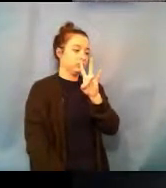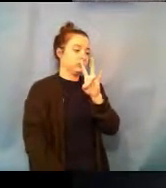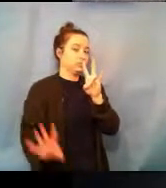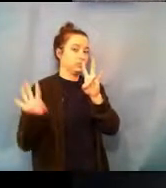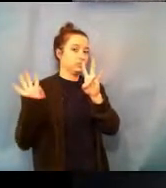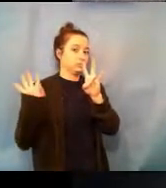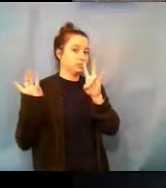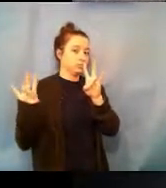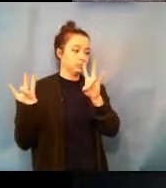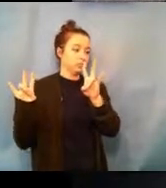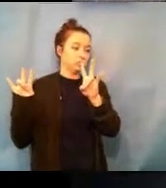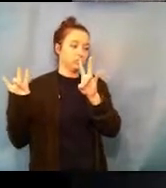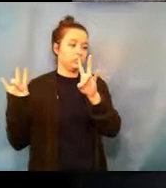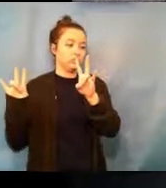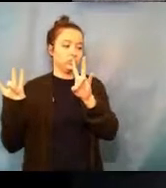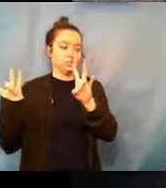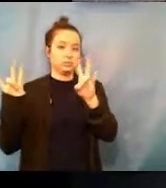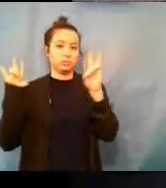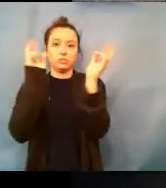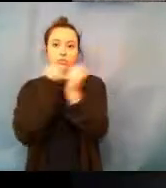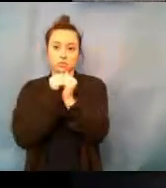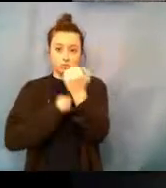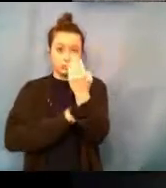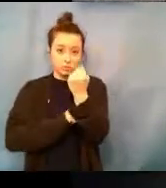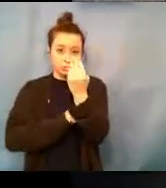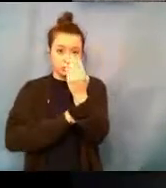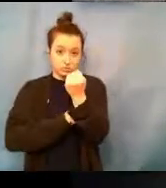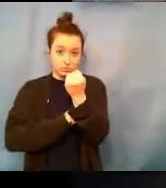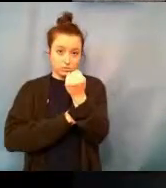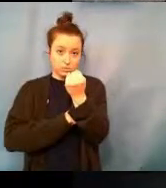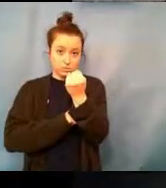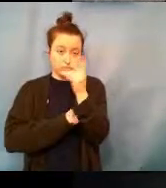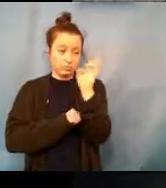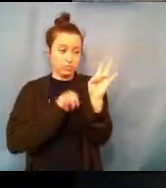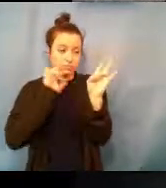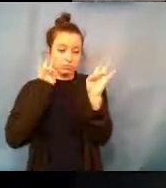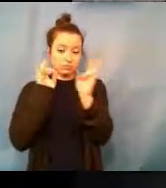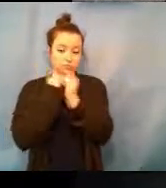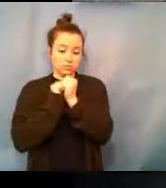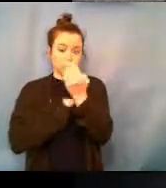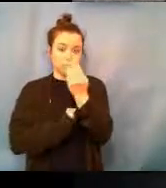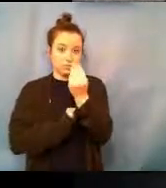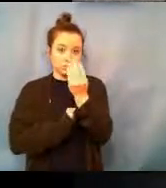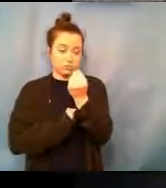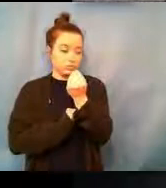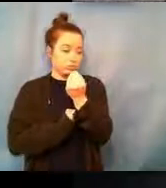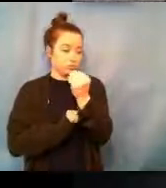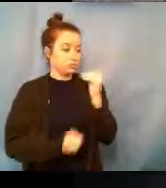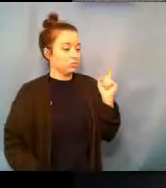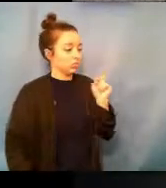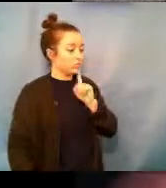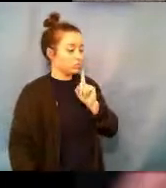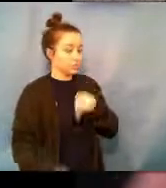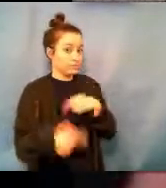7 squares. So 7 plus 7 equals 14. So I'm going to write